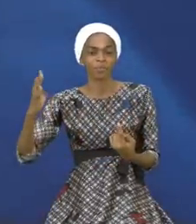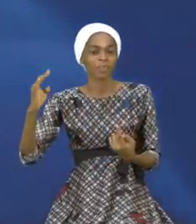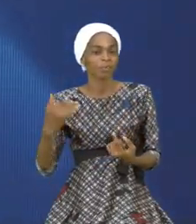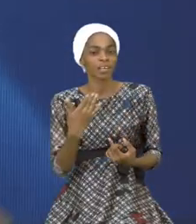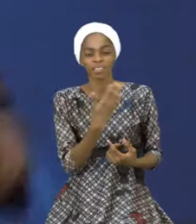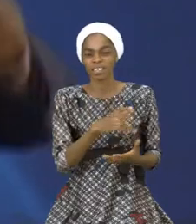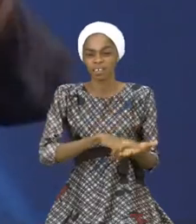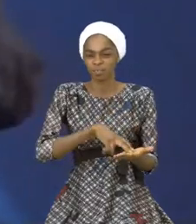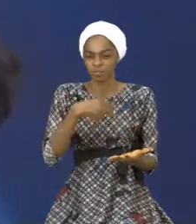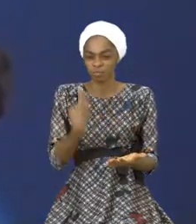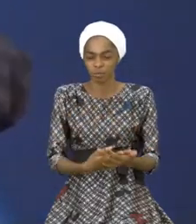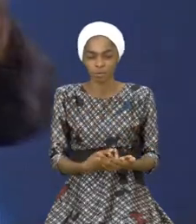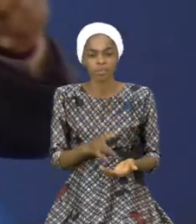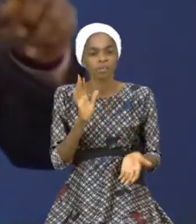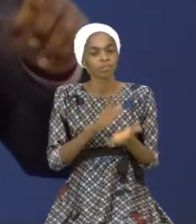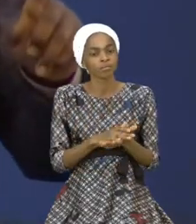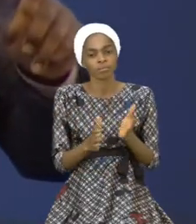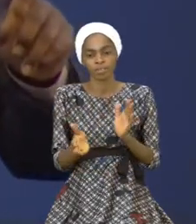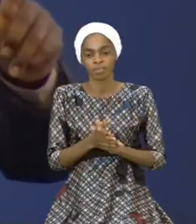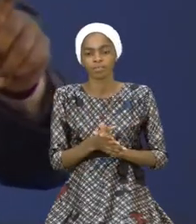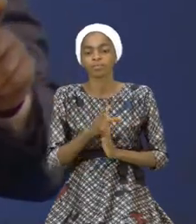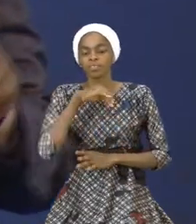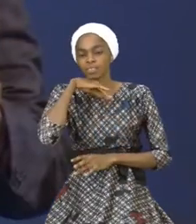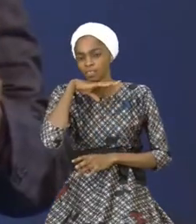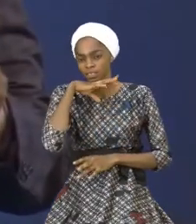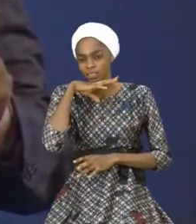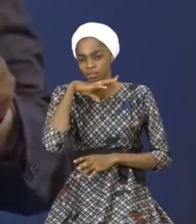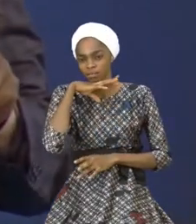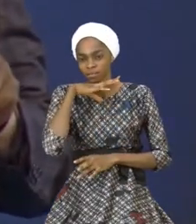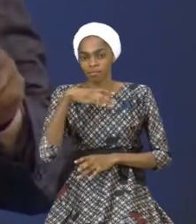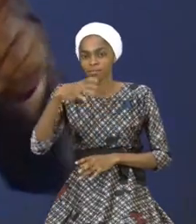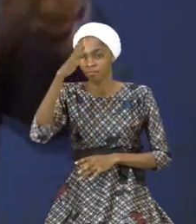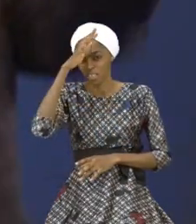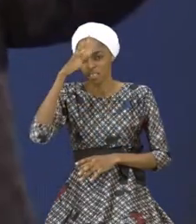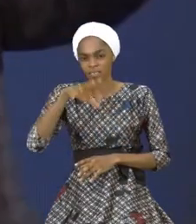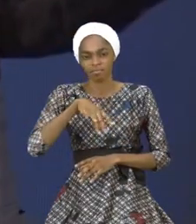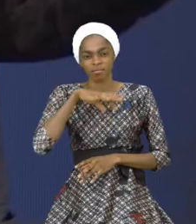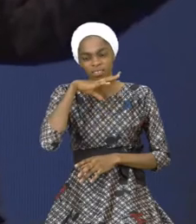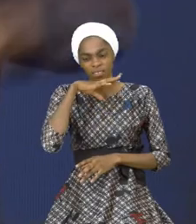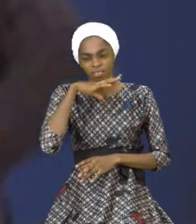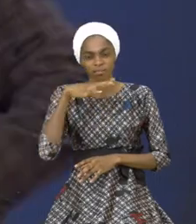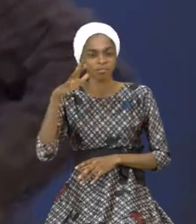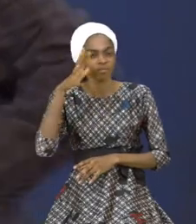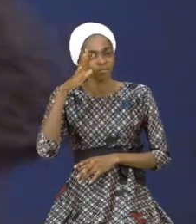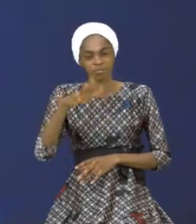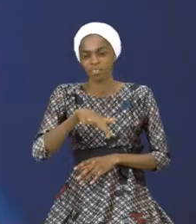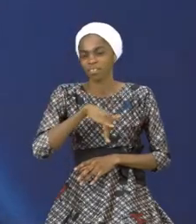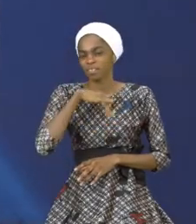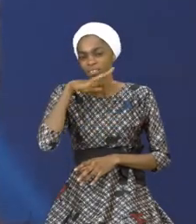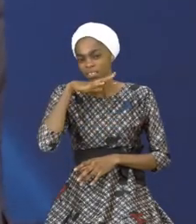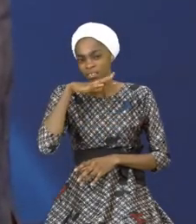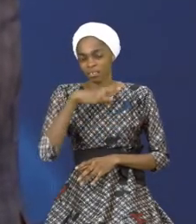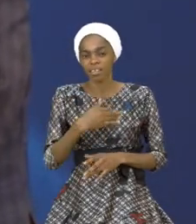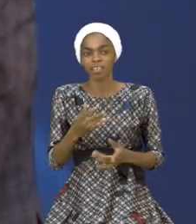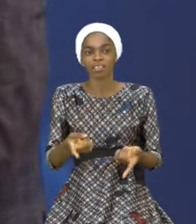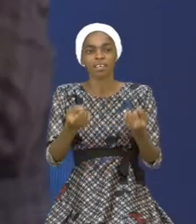fall, they became unclean. Daddy unclean, mommy unclean. They came